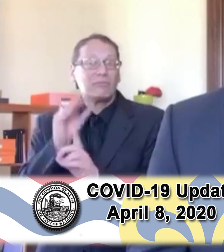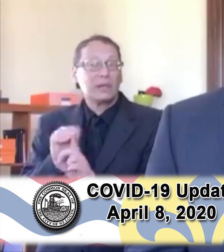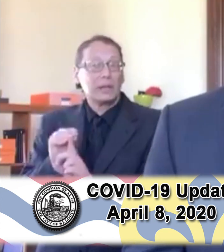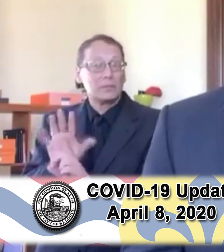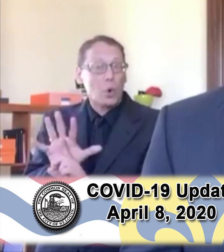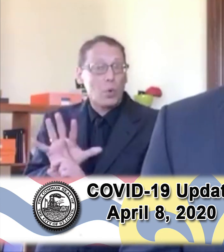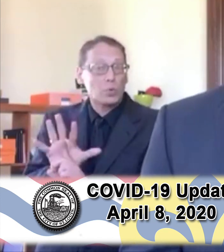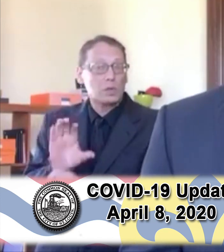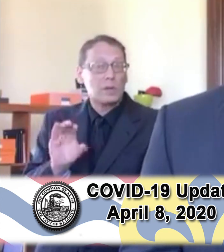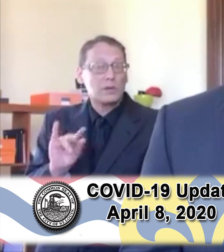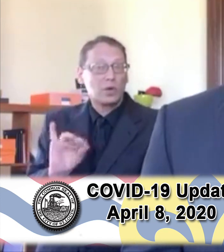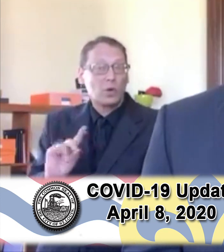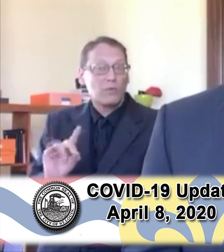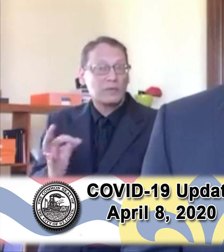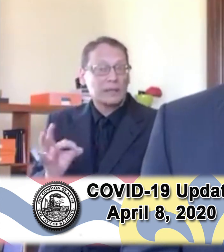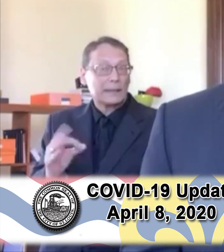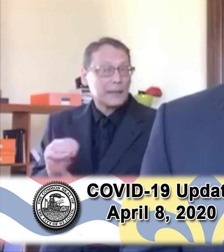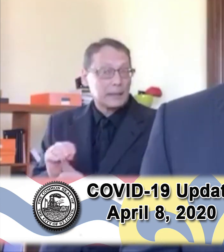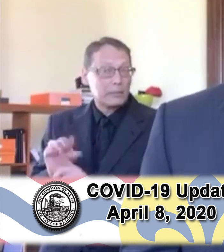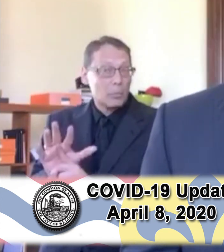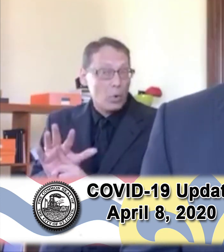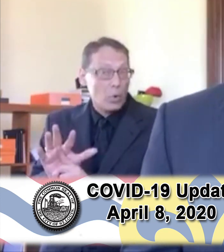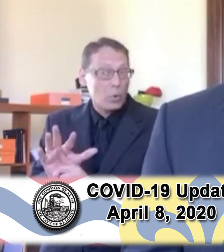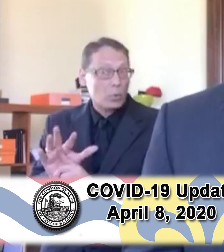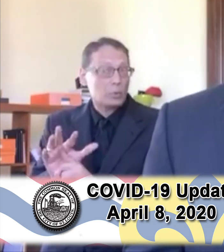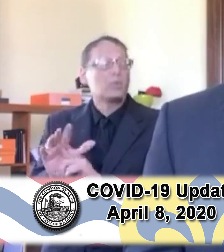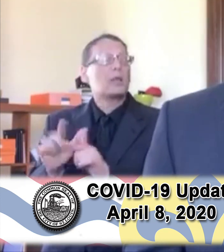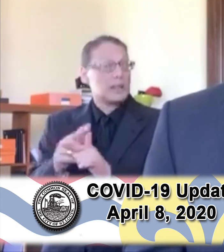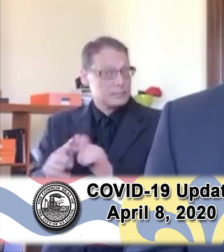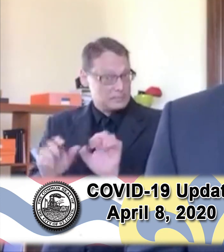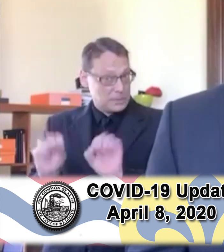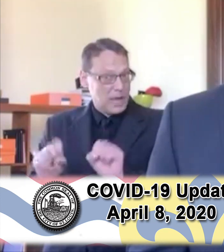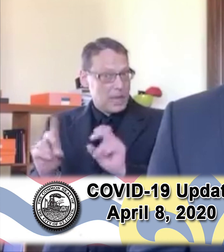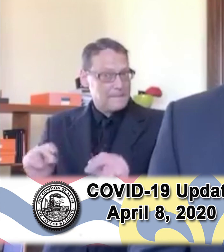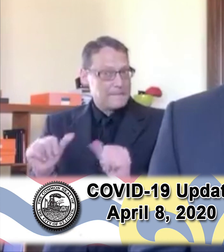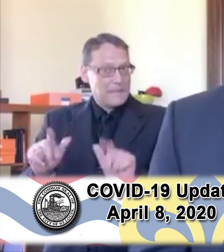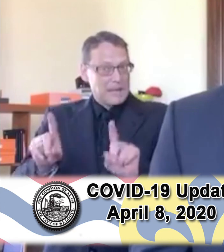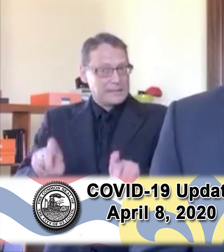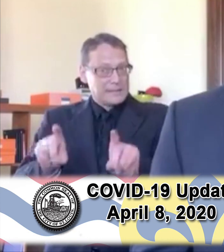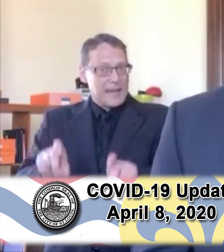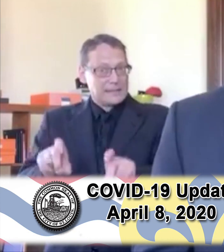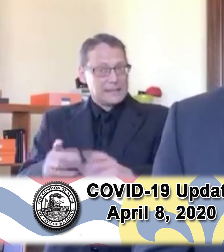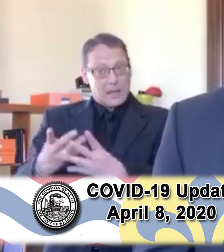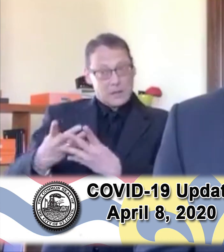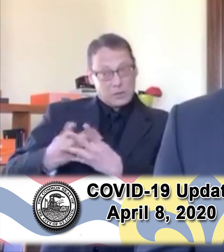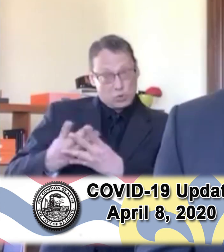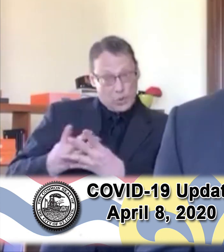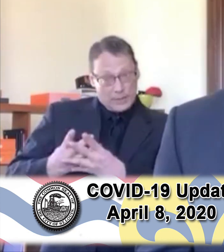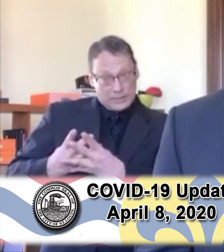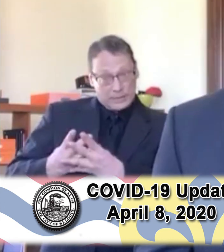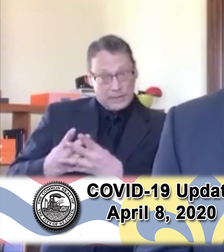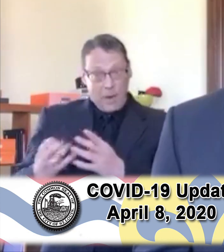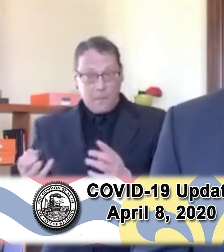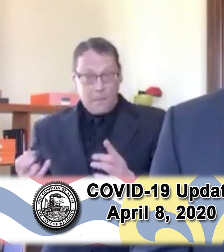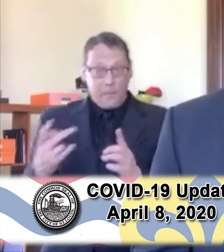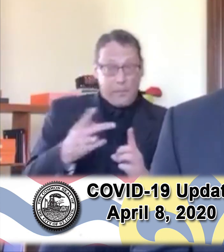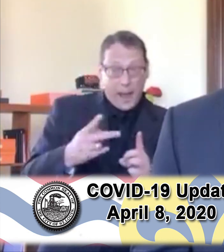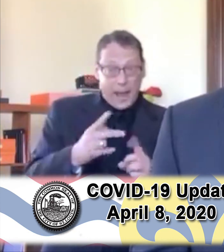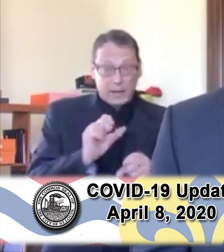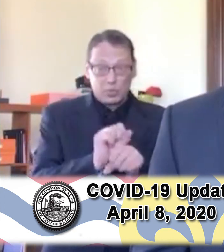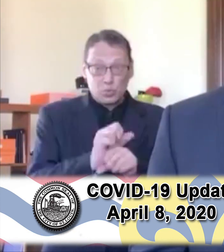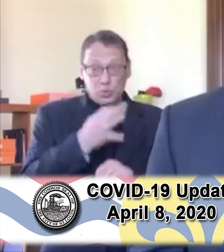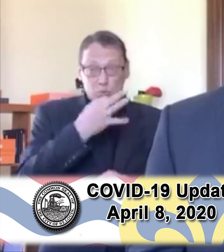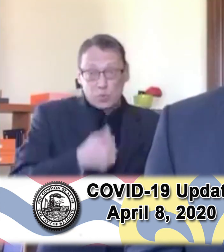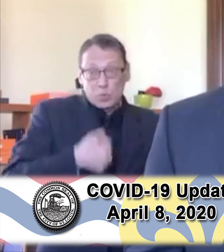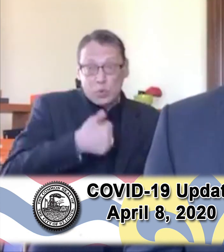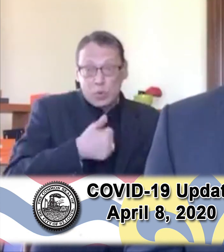to COVID-19, to someone that's infected with COVID-19, and we're able to screen them and get them either back to the workforce sooner,